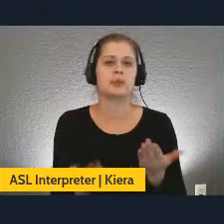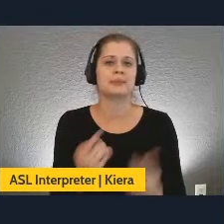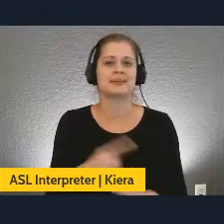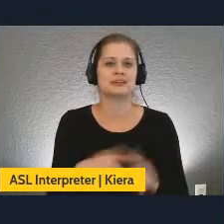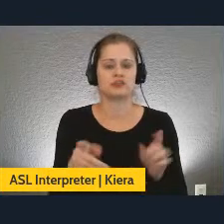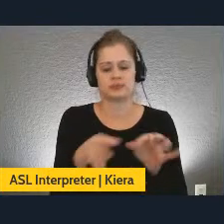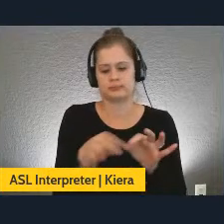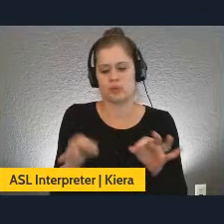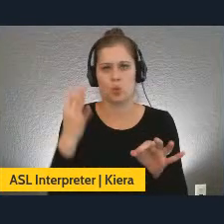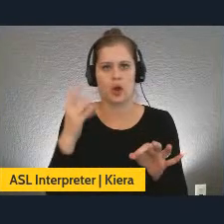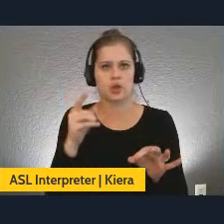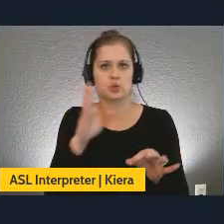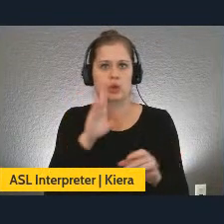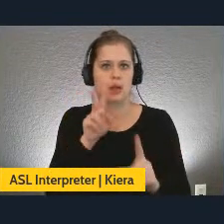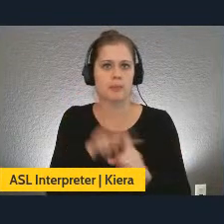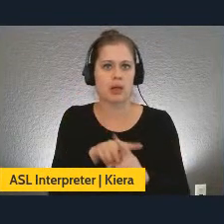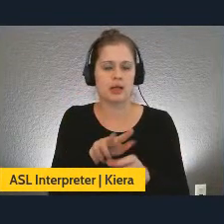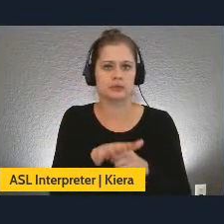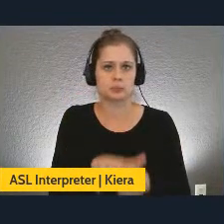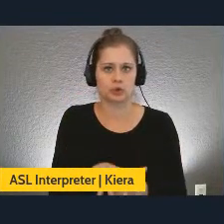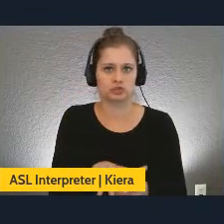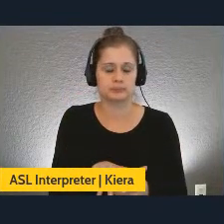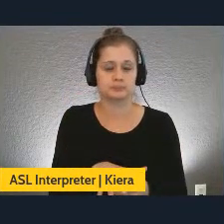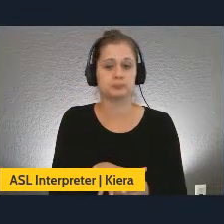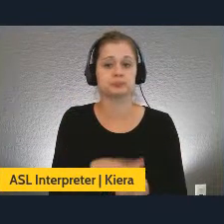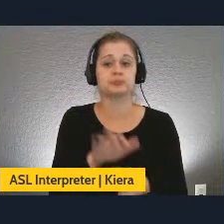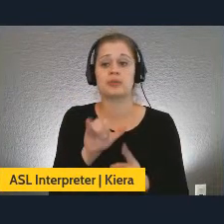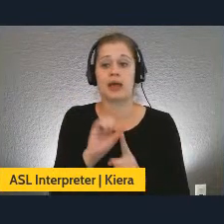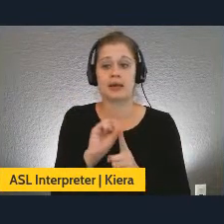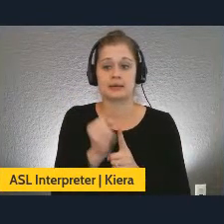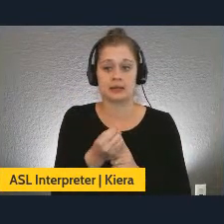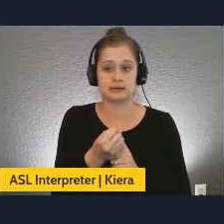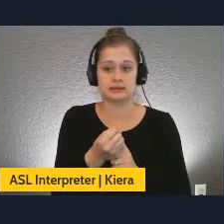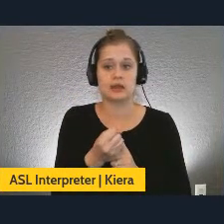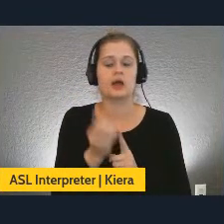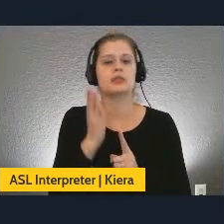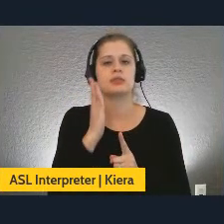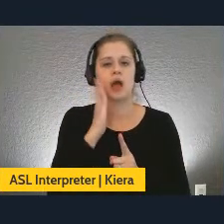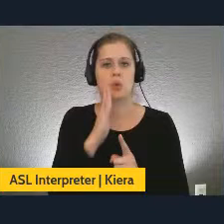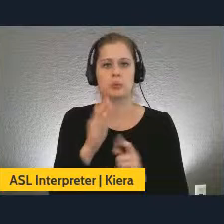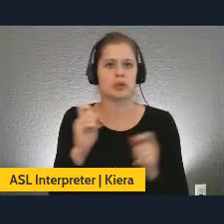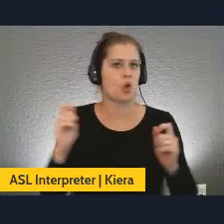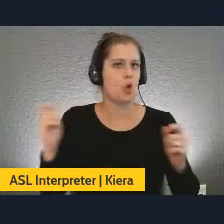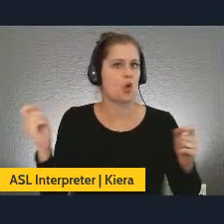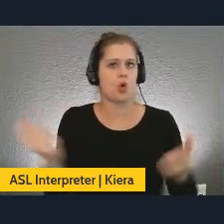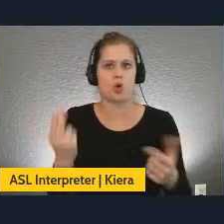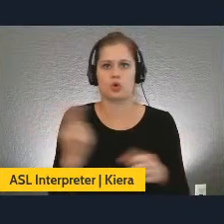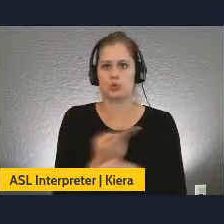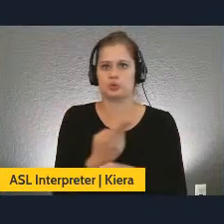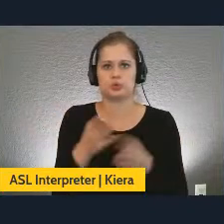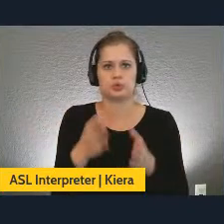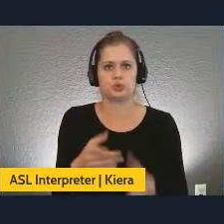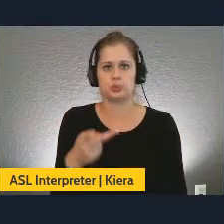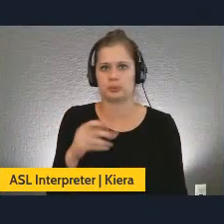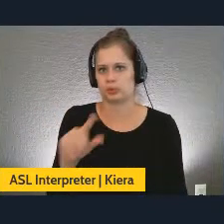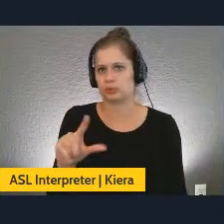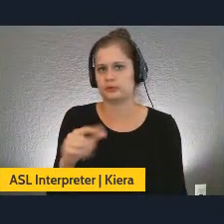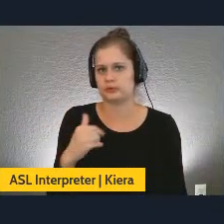suppression. So in this case, this will apply to all user pools within my stack. So if I decided to define